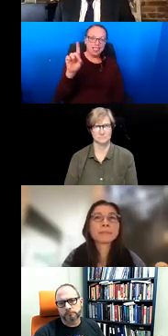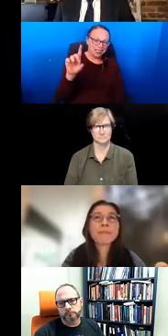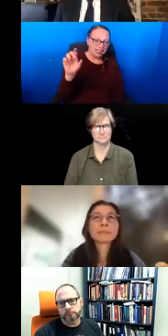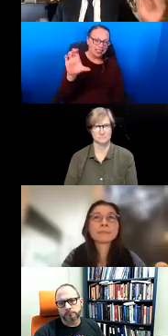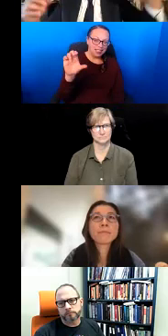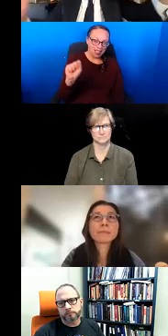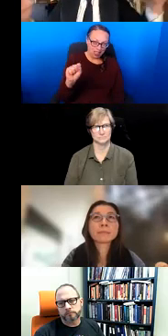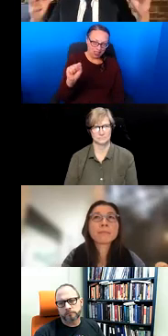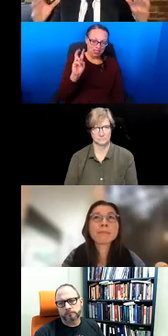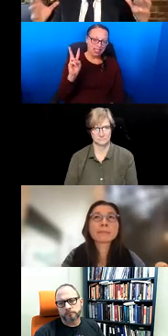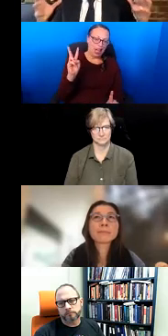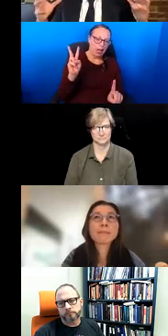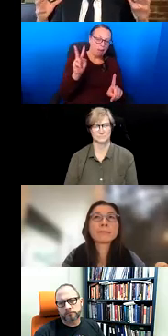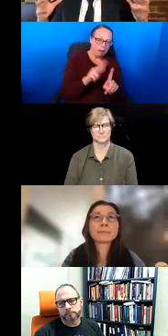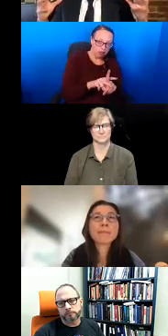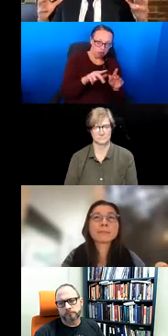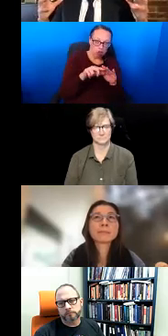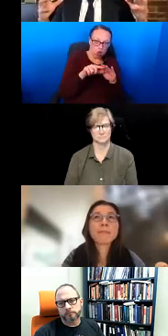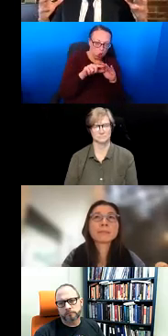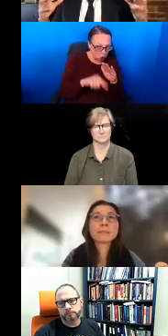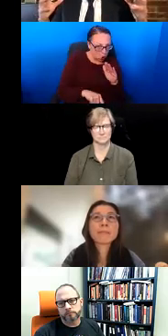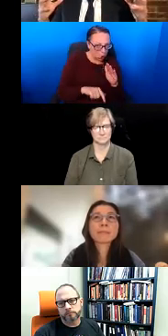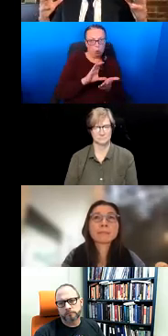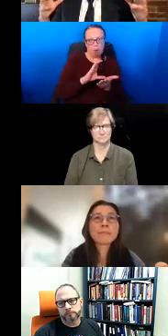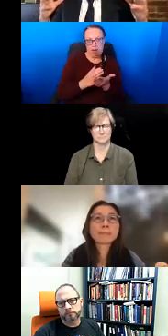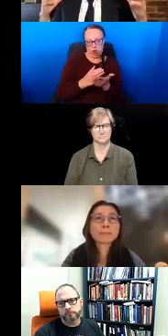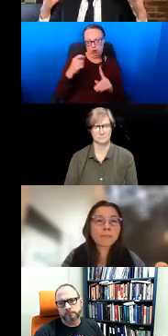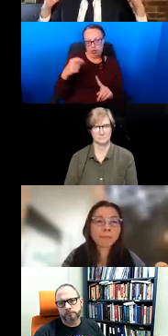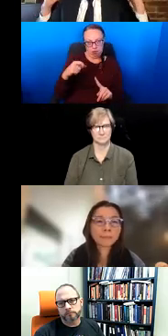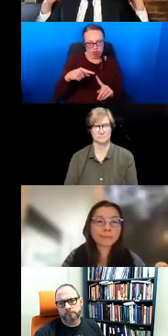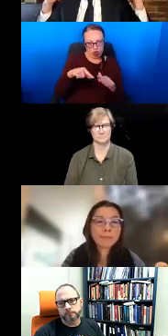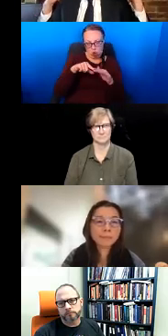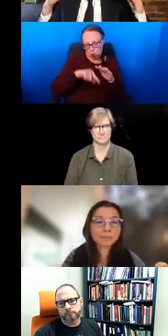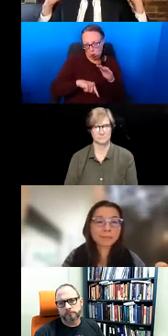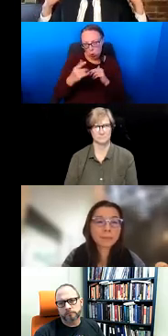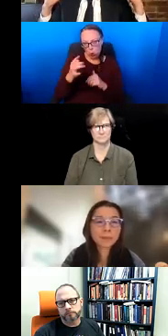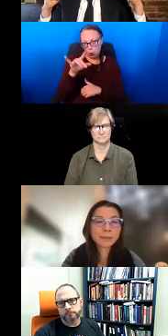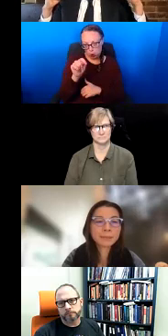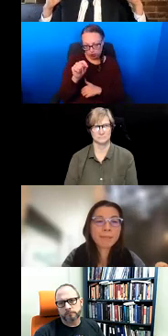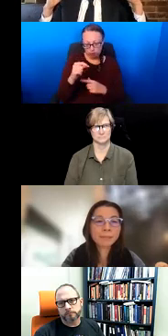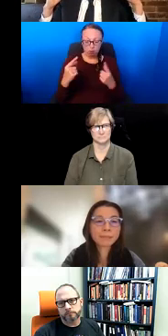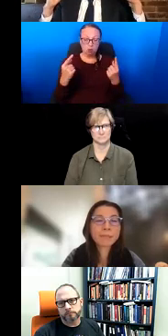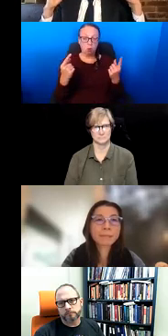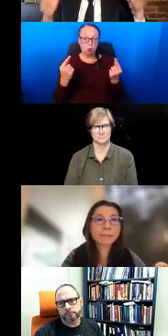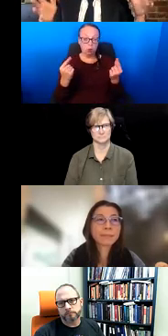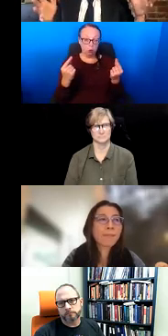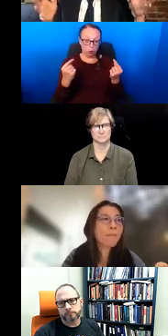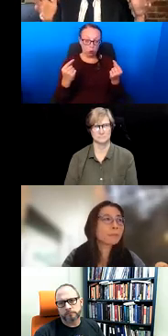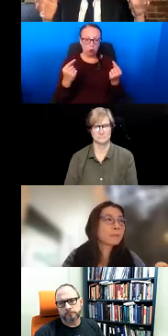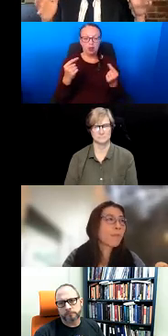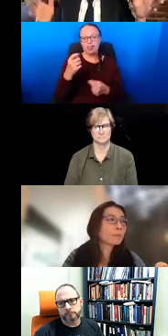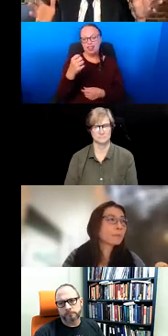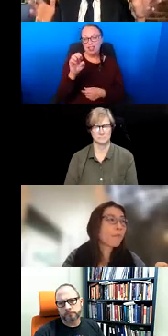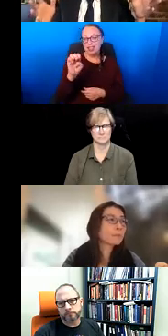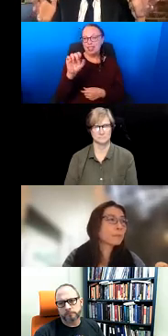the application of a very low amount of stimulation, low current. So what you're doing is you apply electrodes